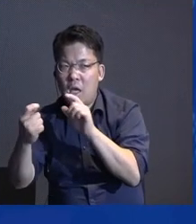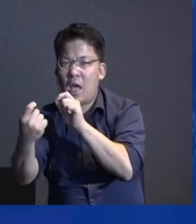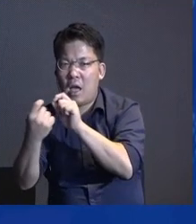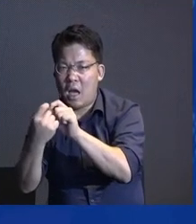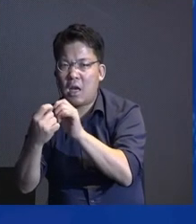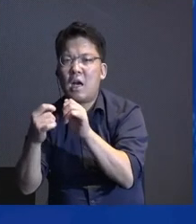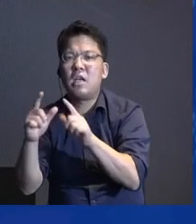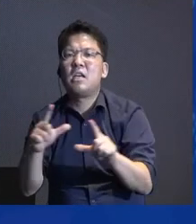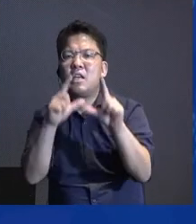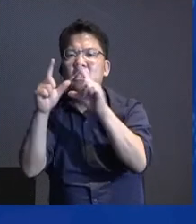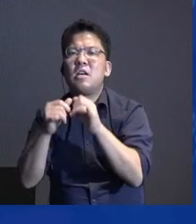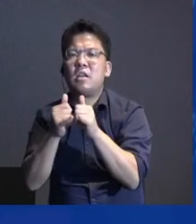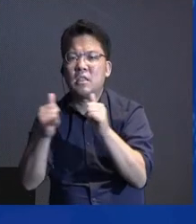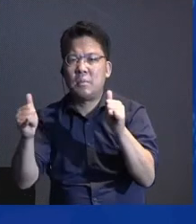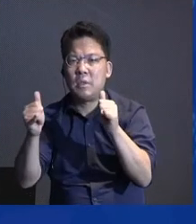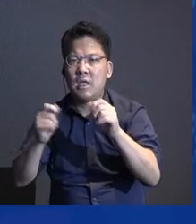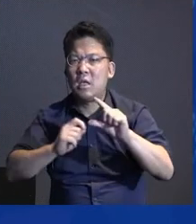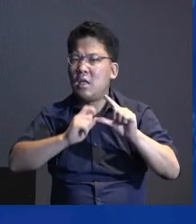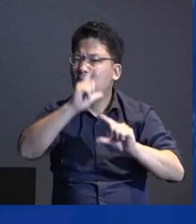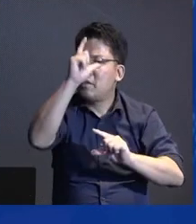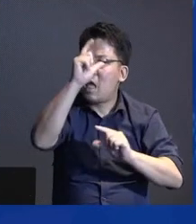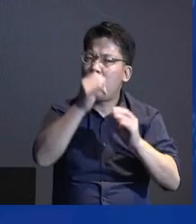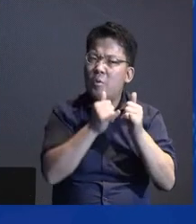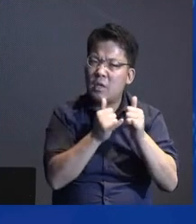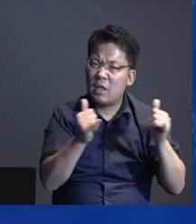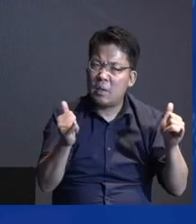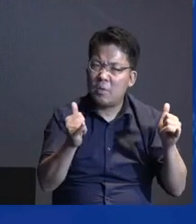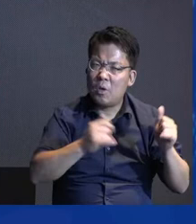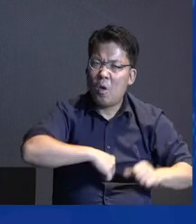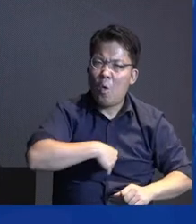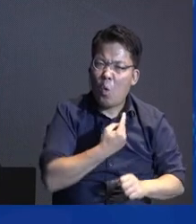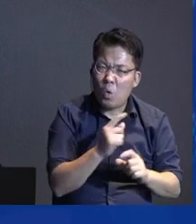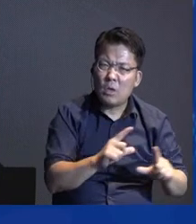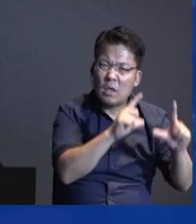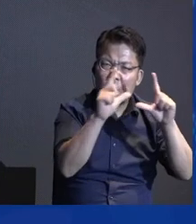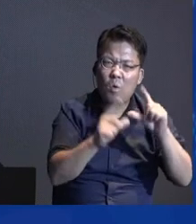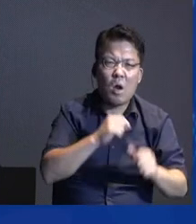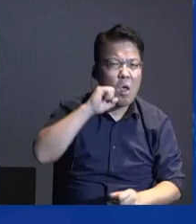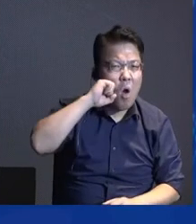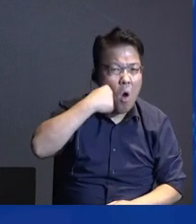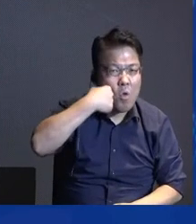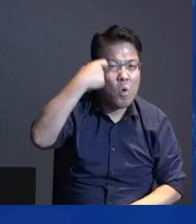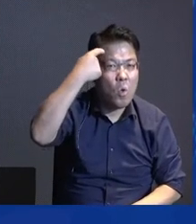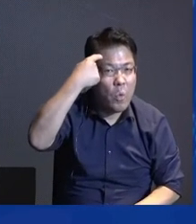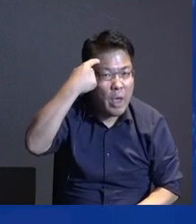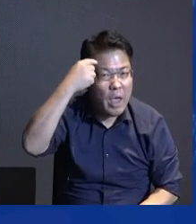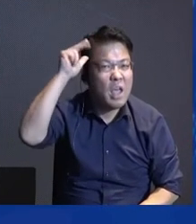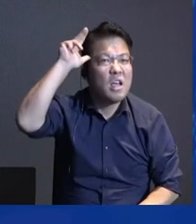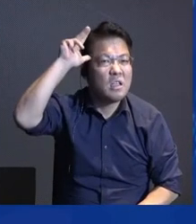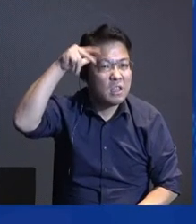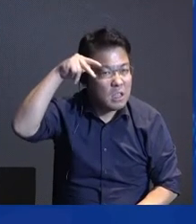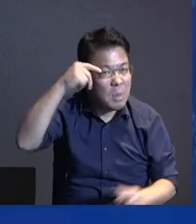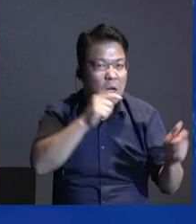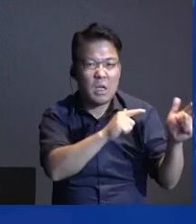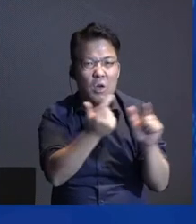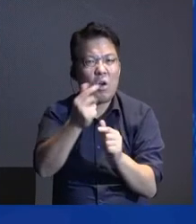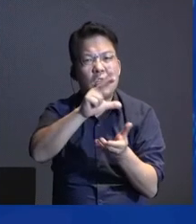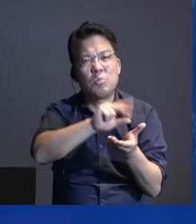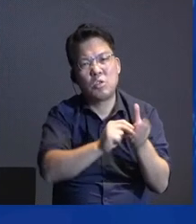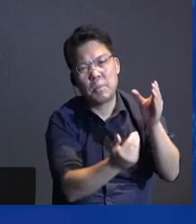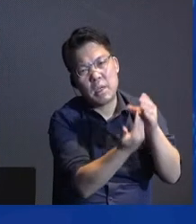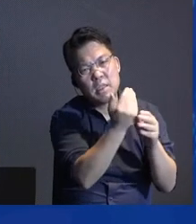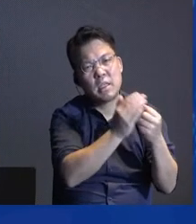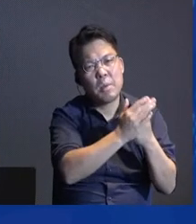difficult to live alone because of a dementia or physical condition. Also, they use our services if their